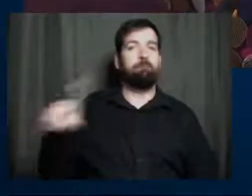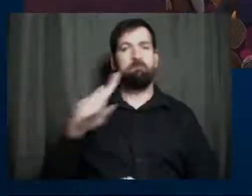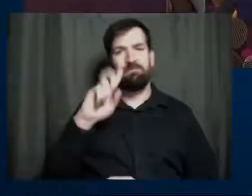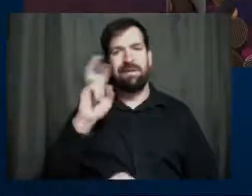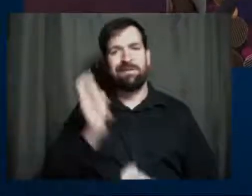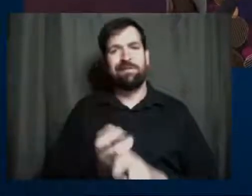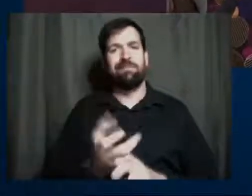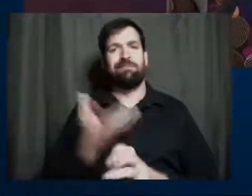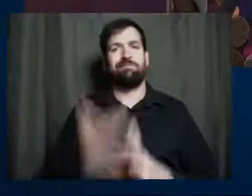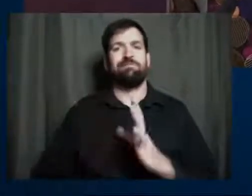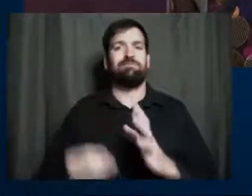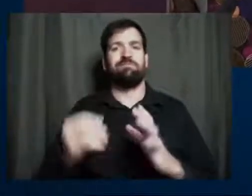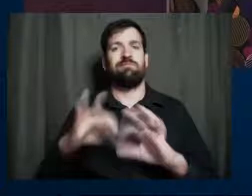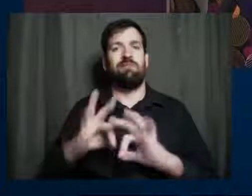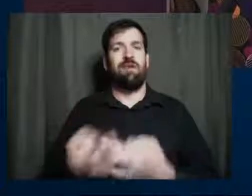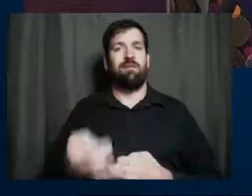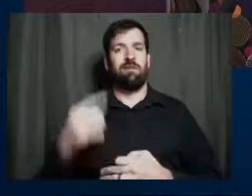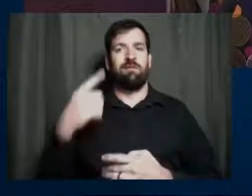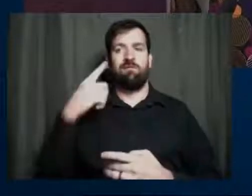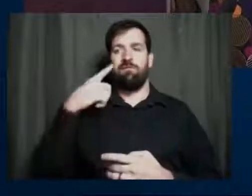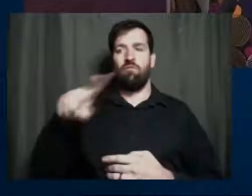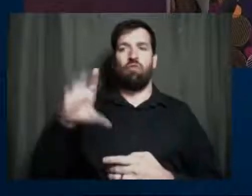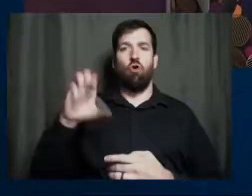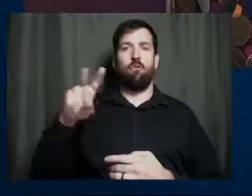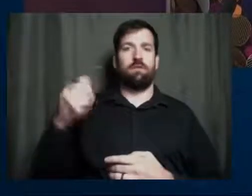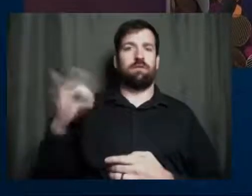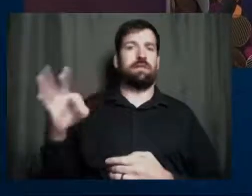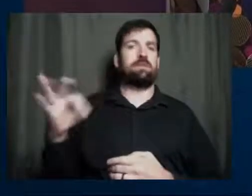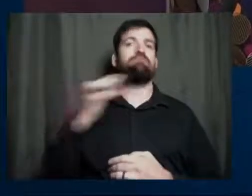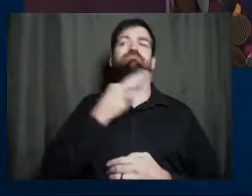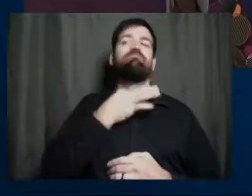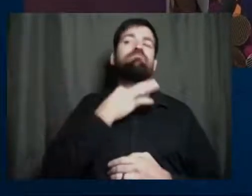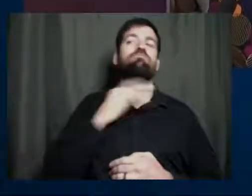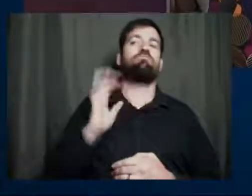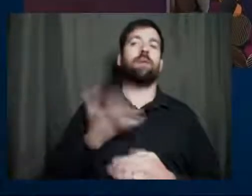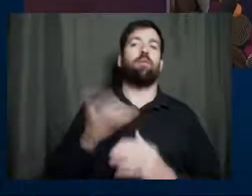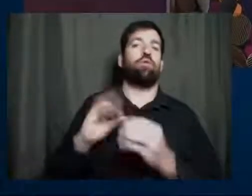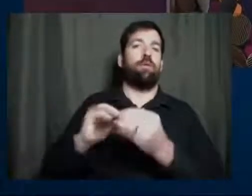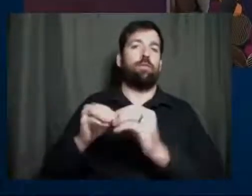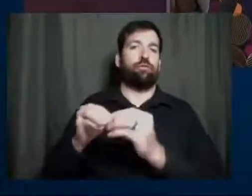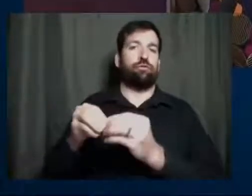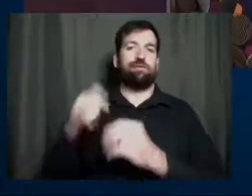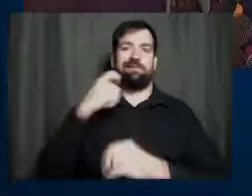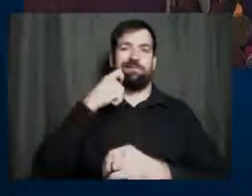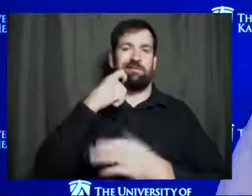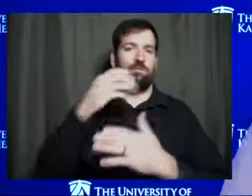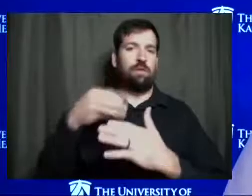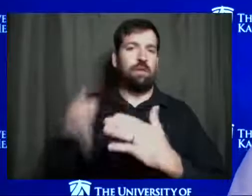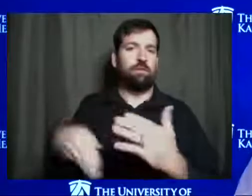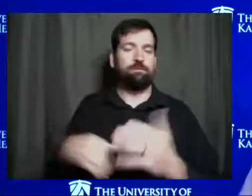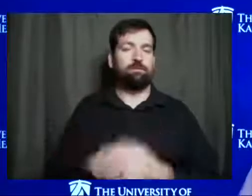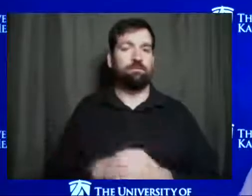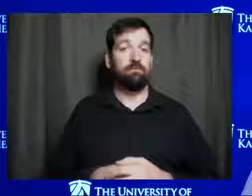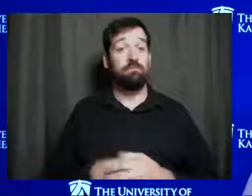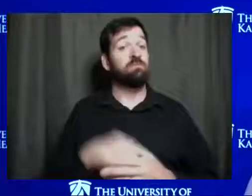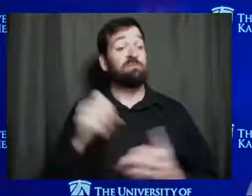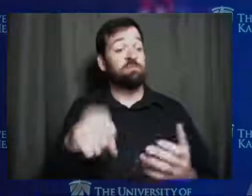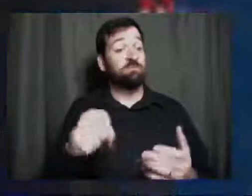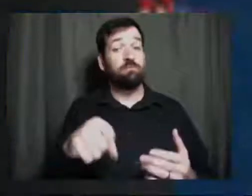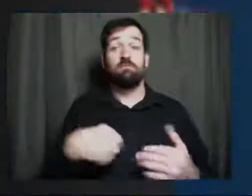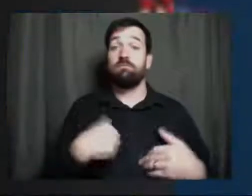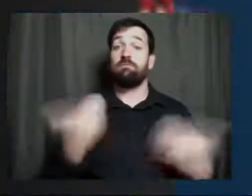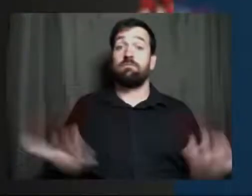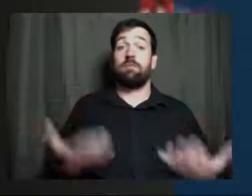to COVID-19. I want to find out what our numbers have been like over the weekend. What do you have? Yeah, we have here at the health system